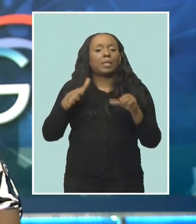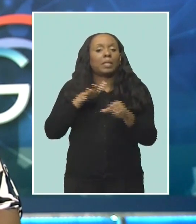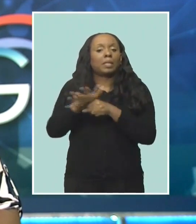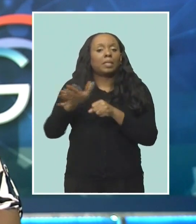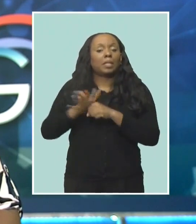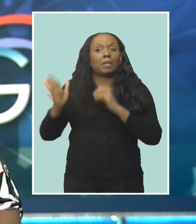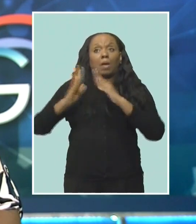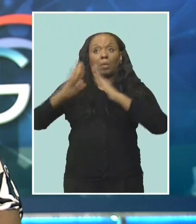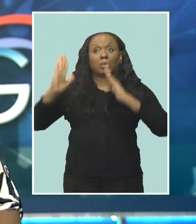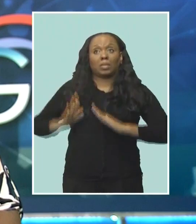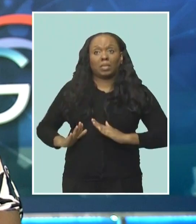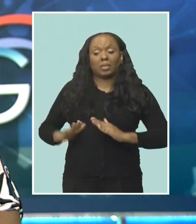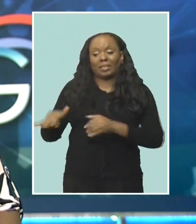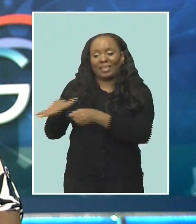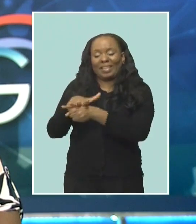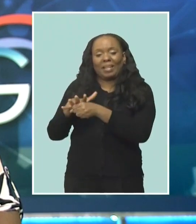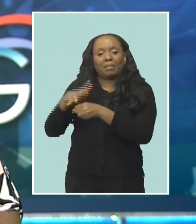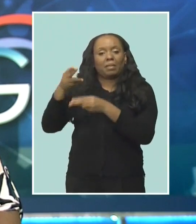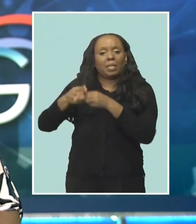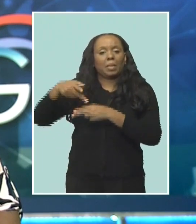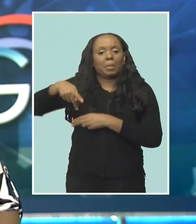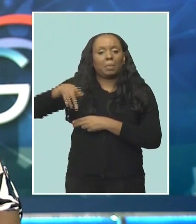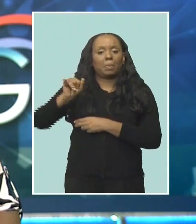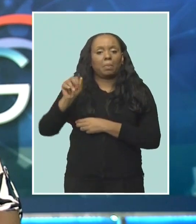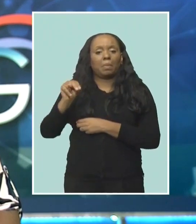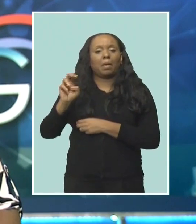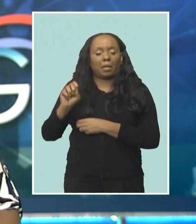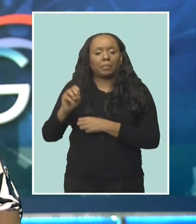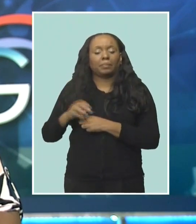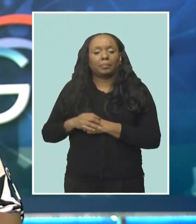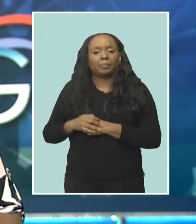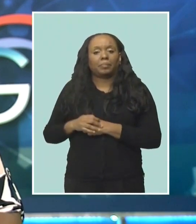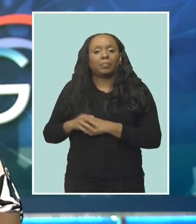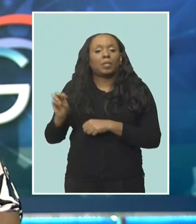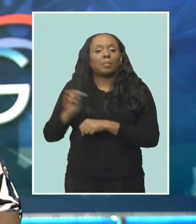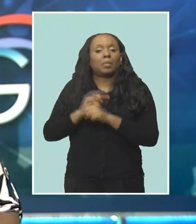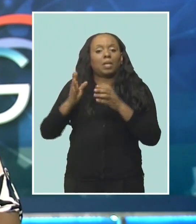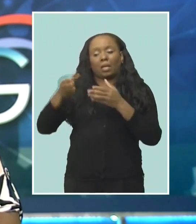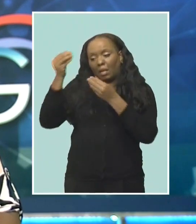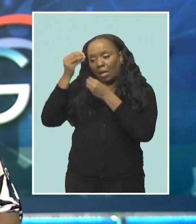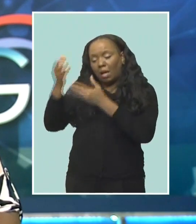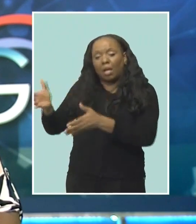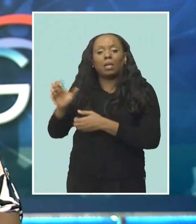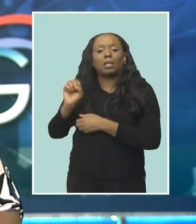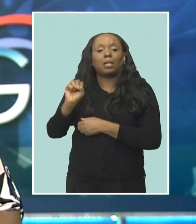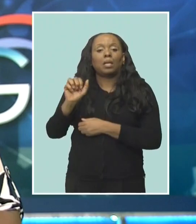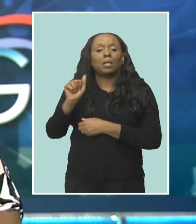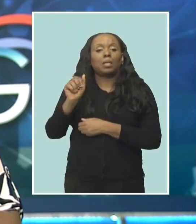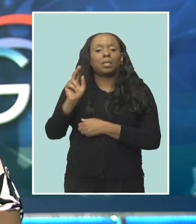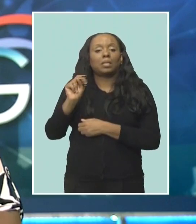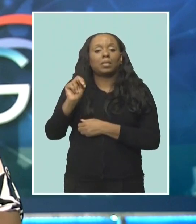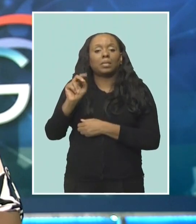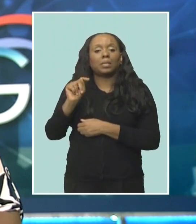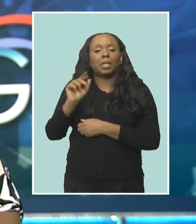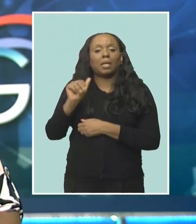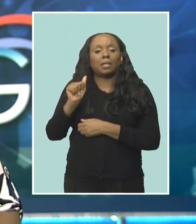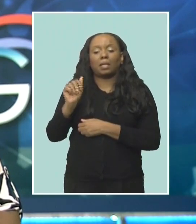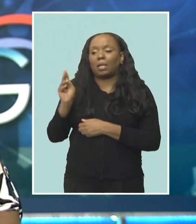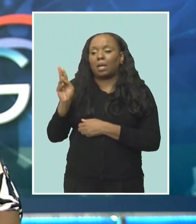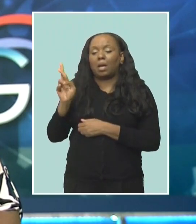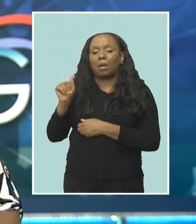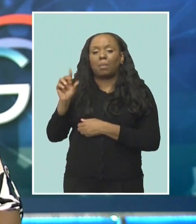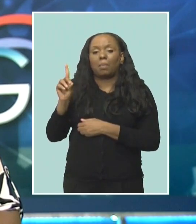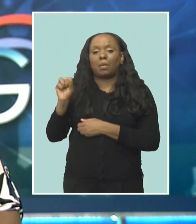Michael. Minister Dwight Sutherland updated the Deputy Prime Minister and MP for the area, Santia Bradshaw, revealing funds have